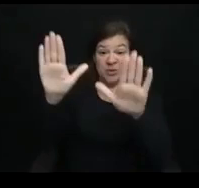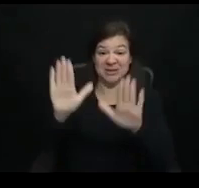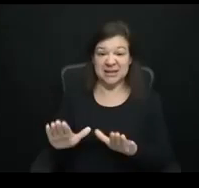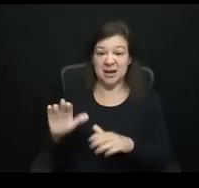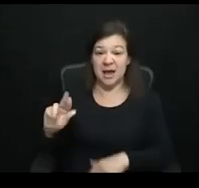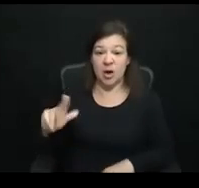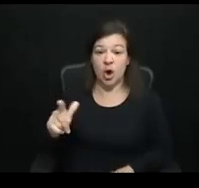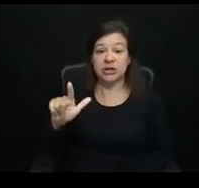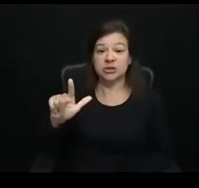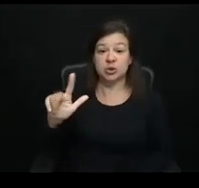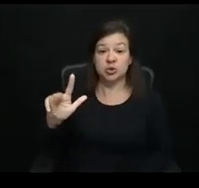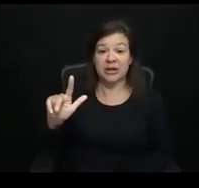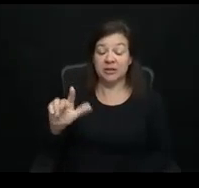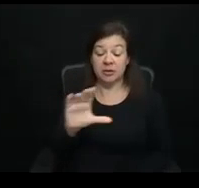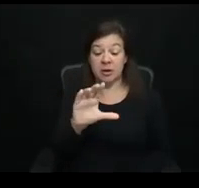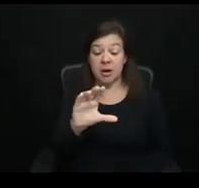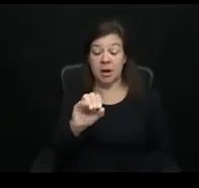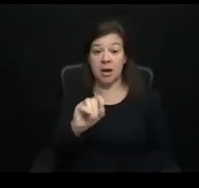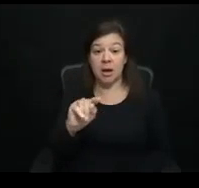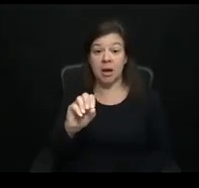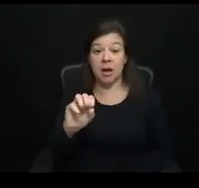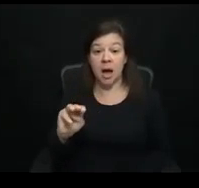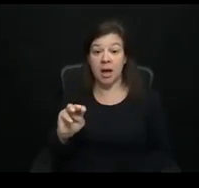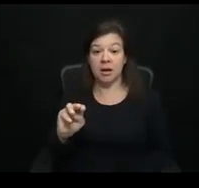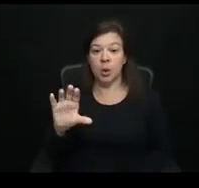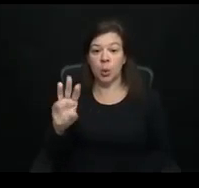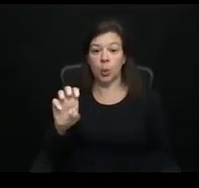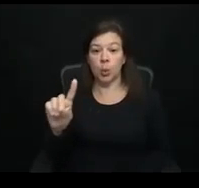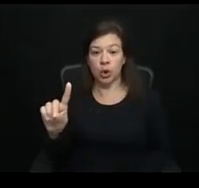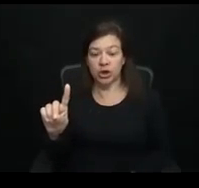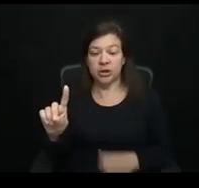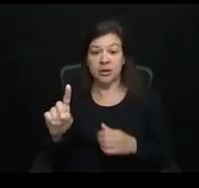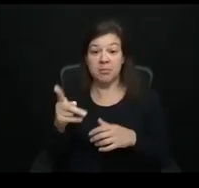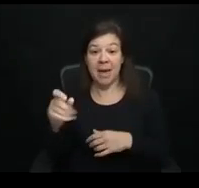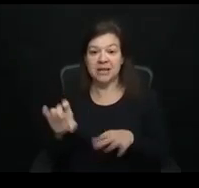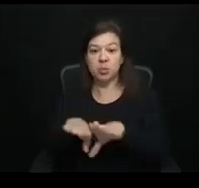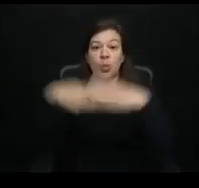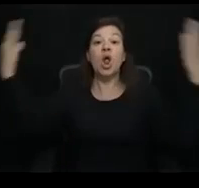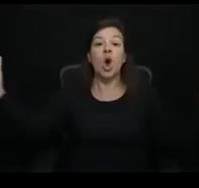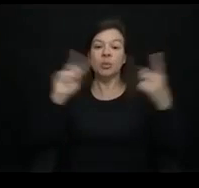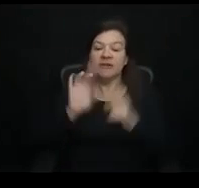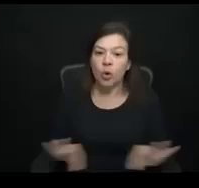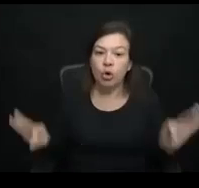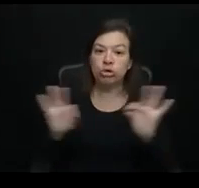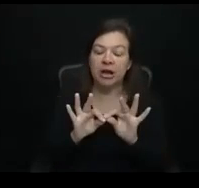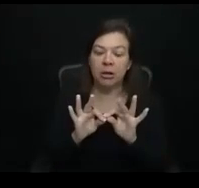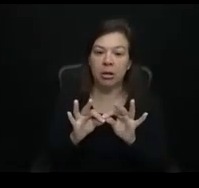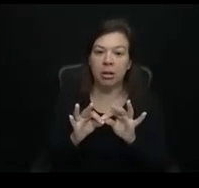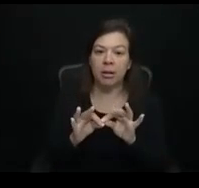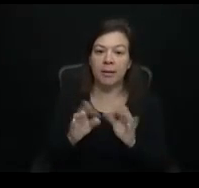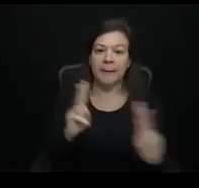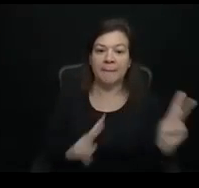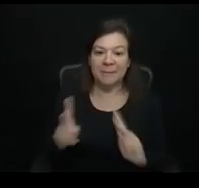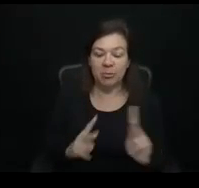Cottonwood Pass will open for critical local passenger vehicle traffic. What that means is allowable